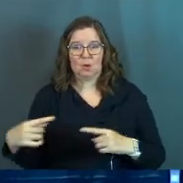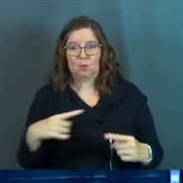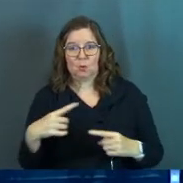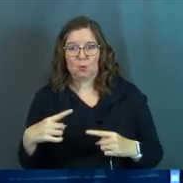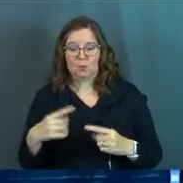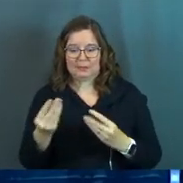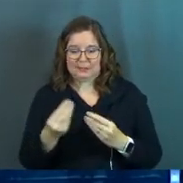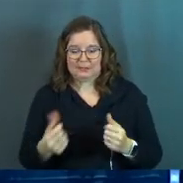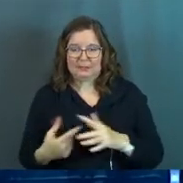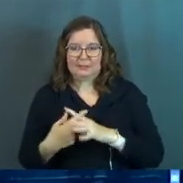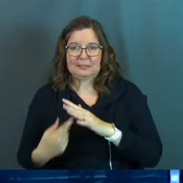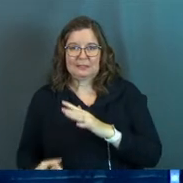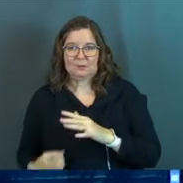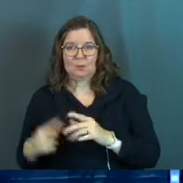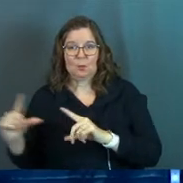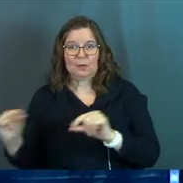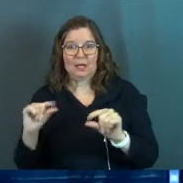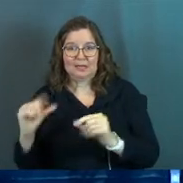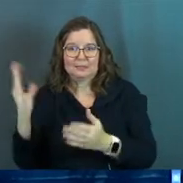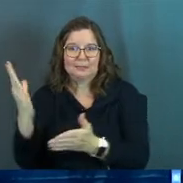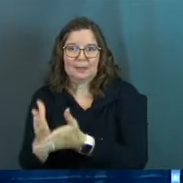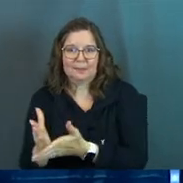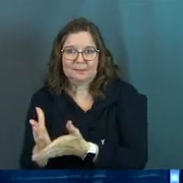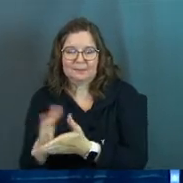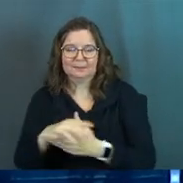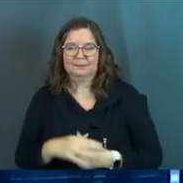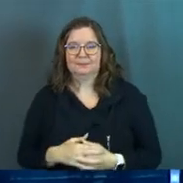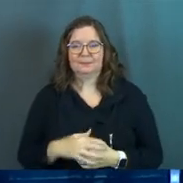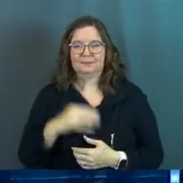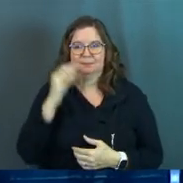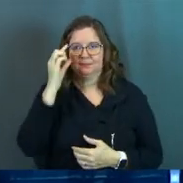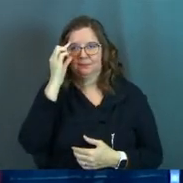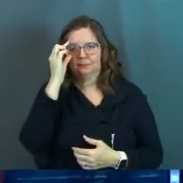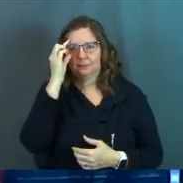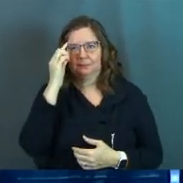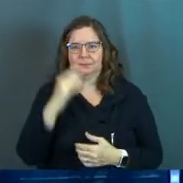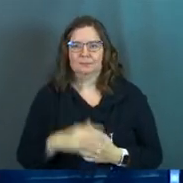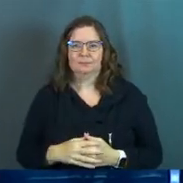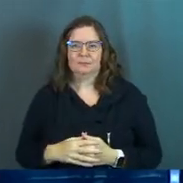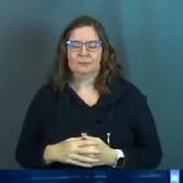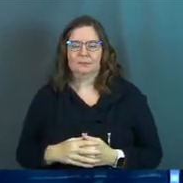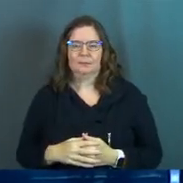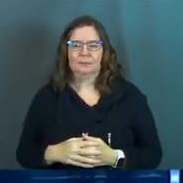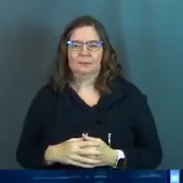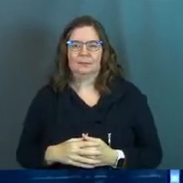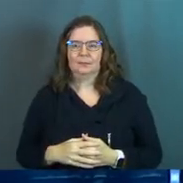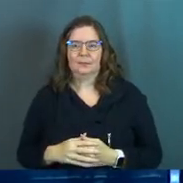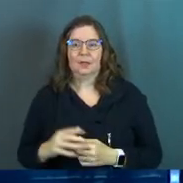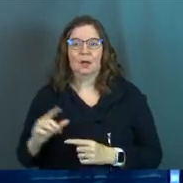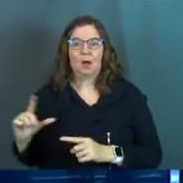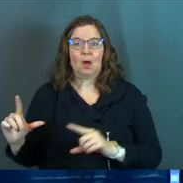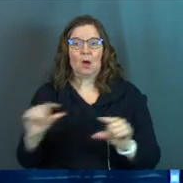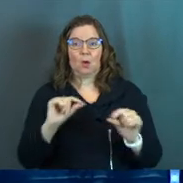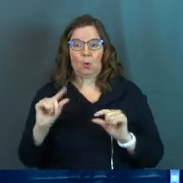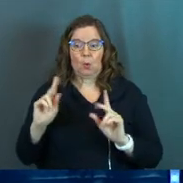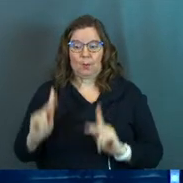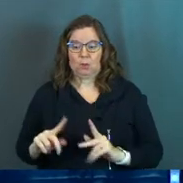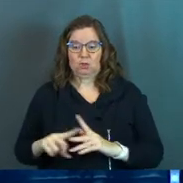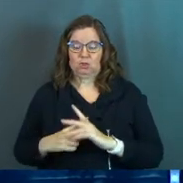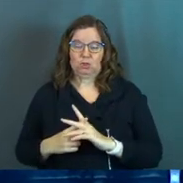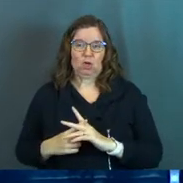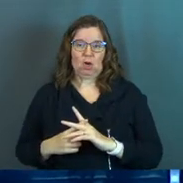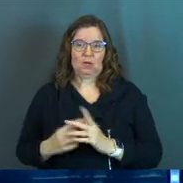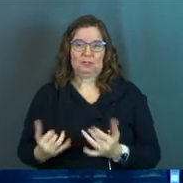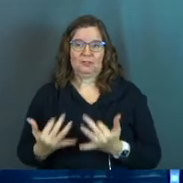quarrels disappear when gossip stops. A quarrelsome person starts fights as easily as